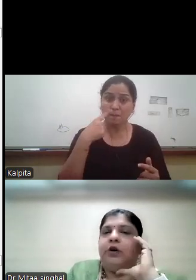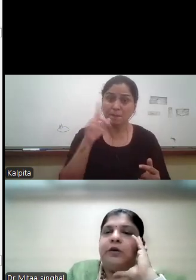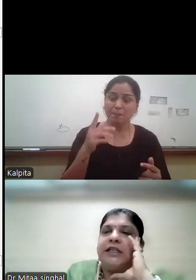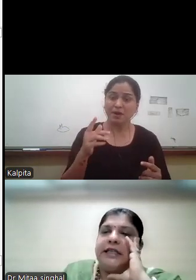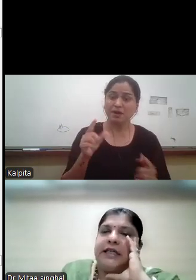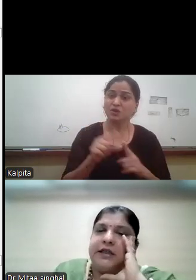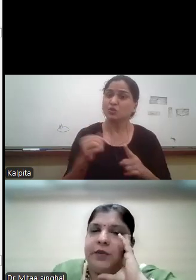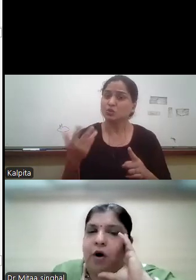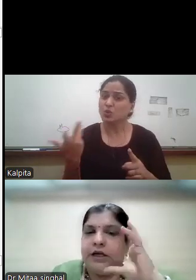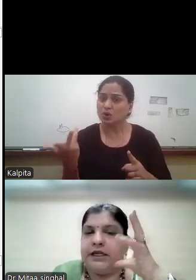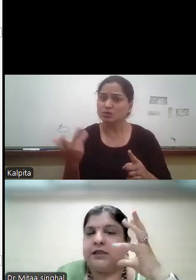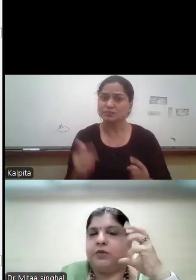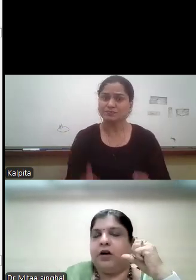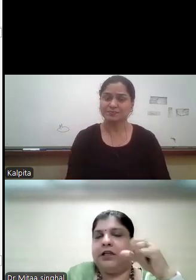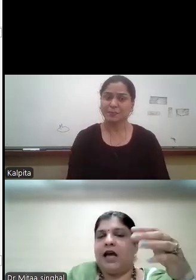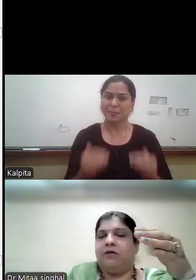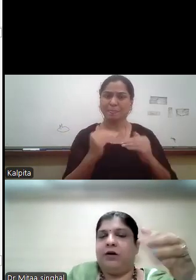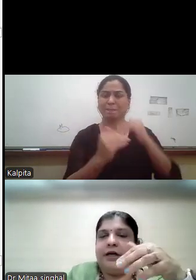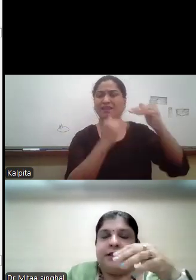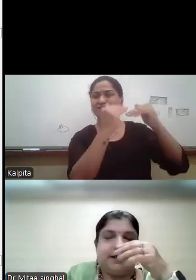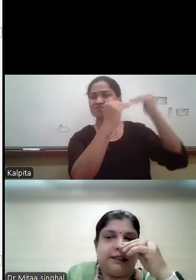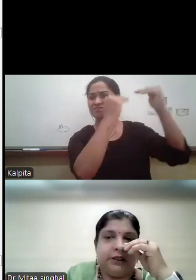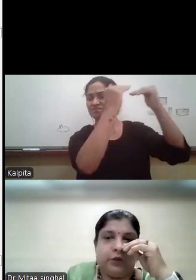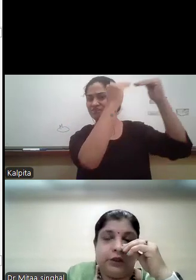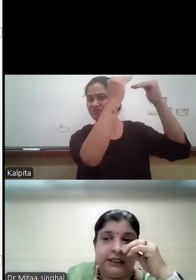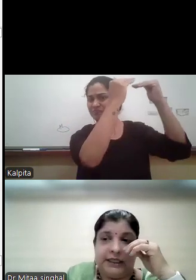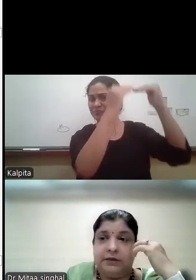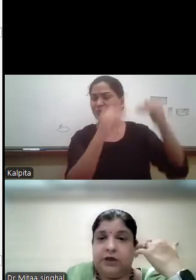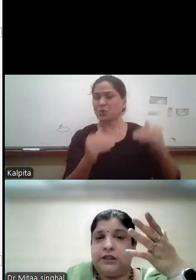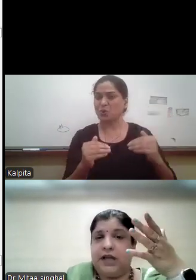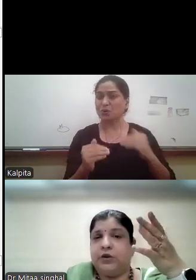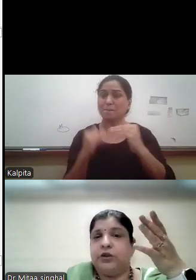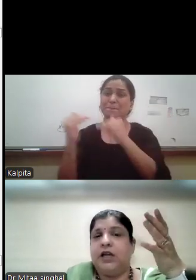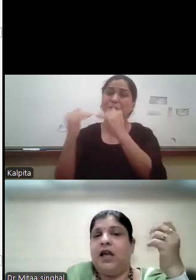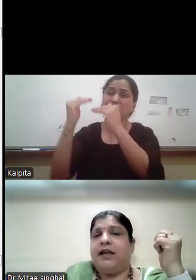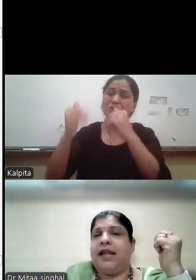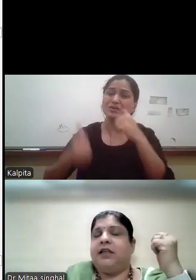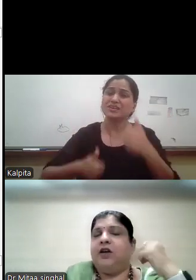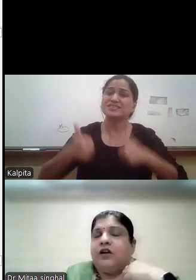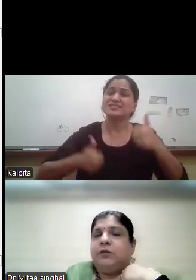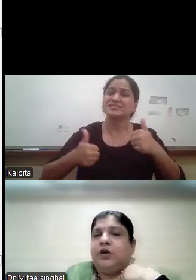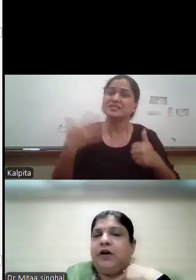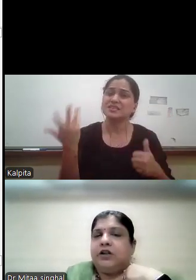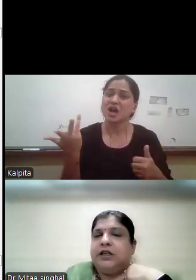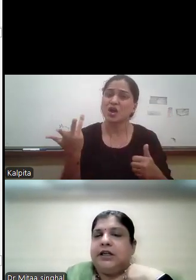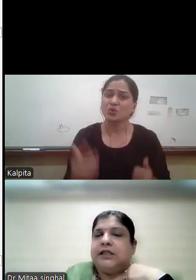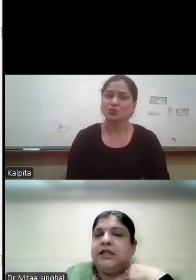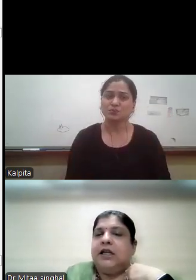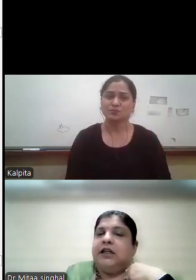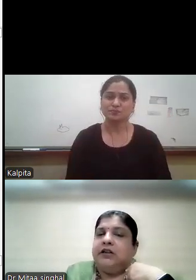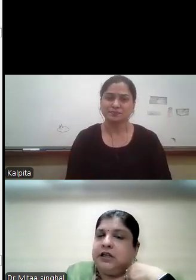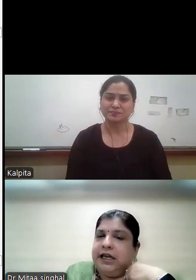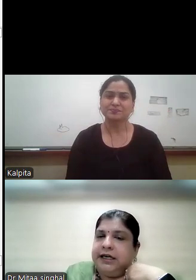Then how do we assess the progress? Progress, I have already discussed the tools, assessment tools are used, like the gross motor function